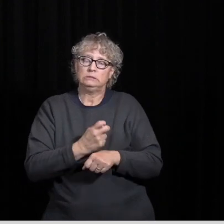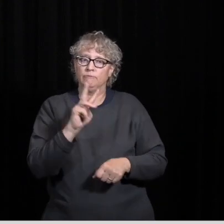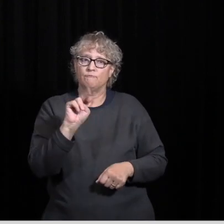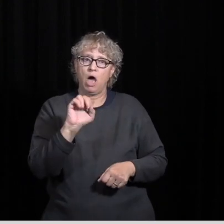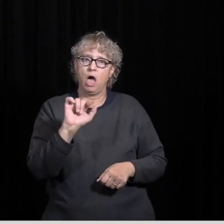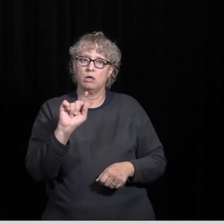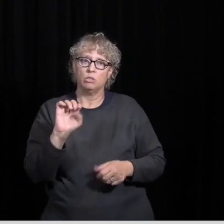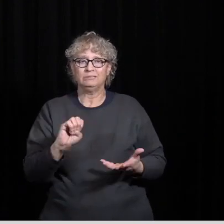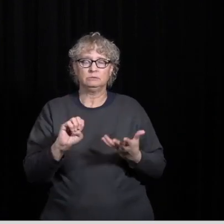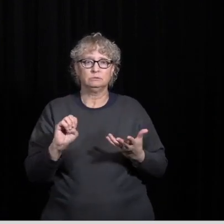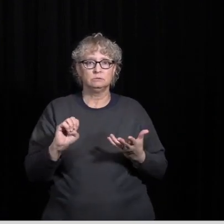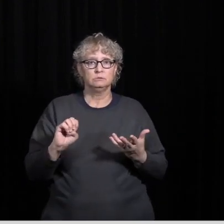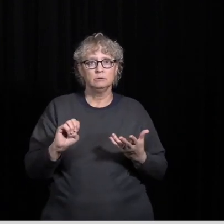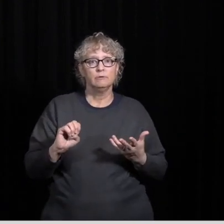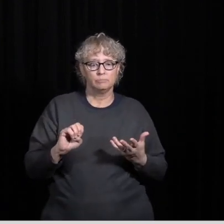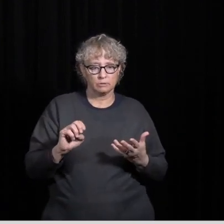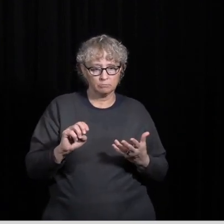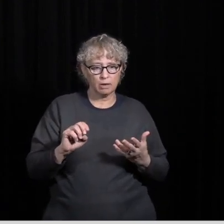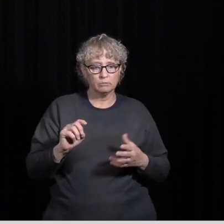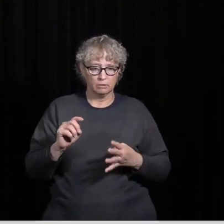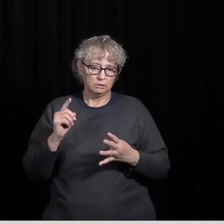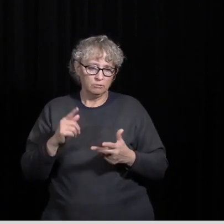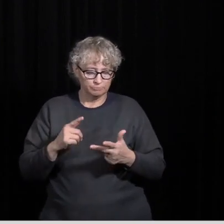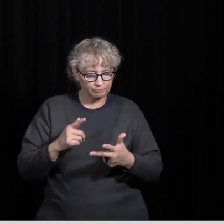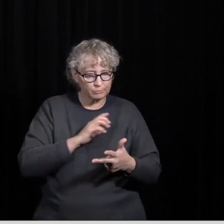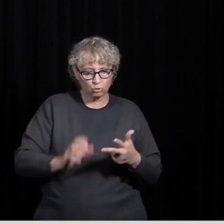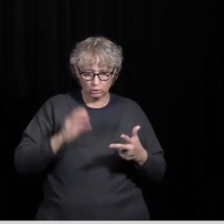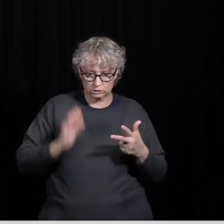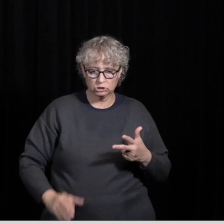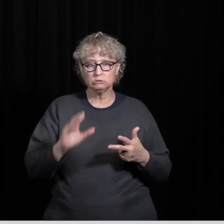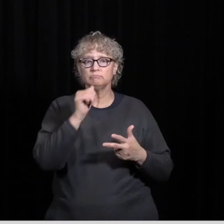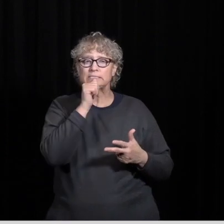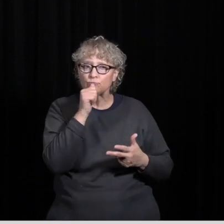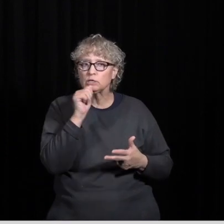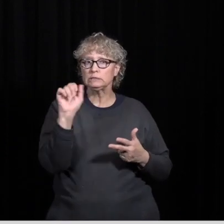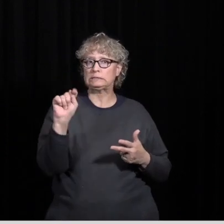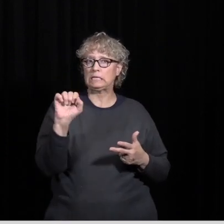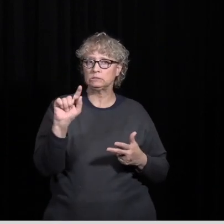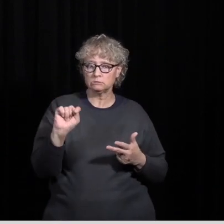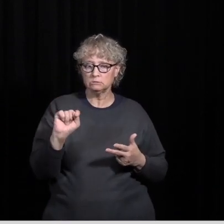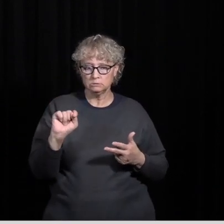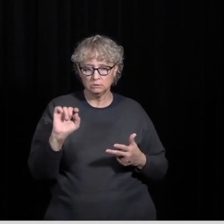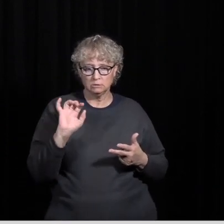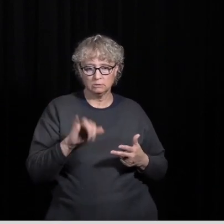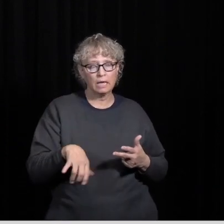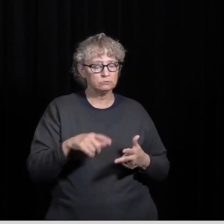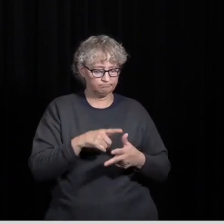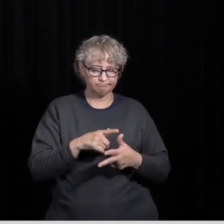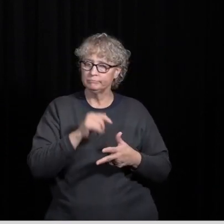first, Christian suffering, testing, suffering. First, it's not punishment. And it's important that we get